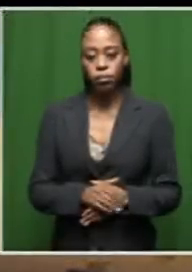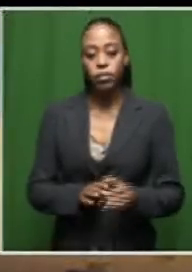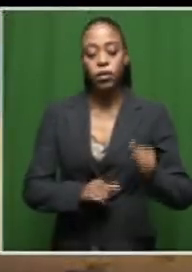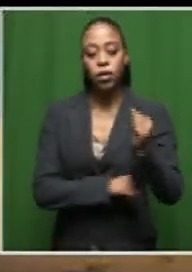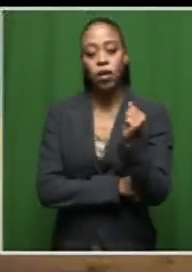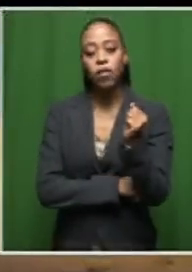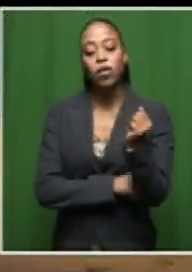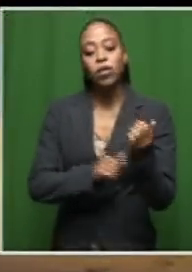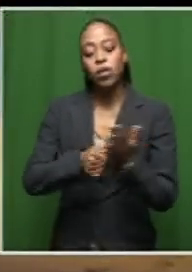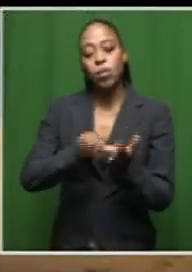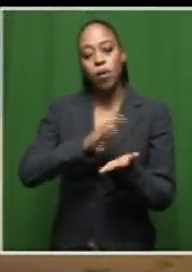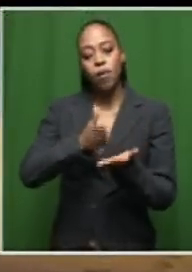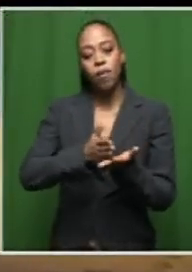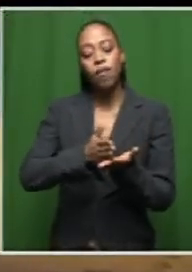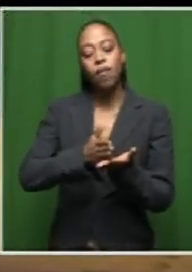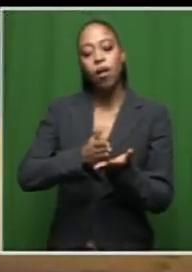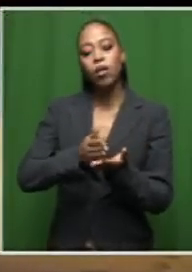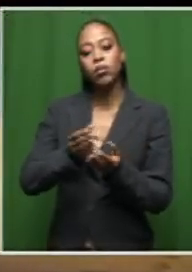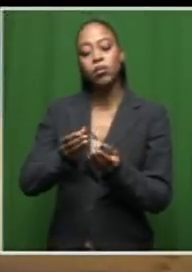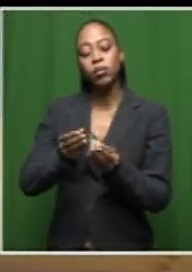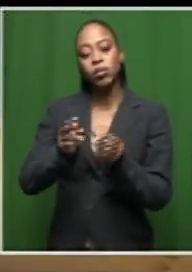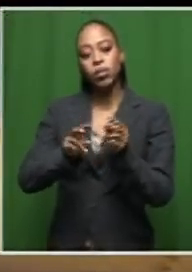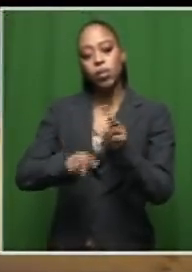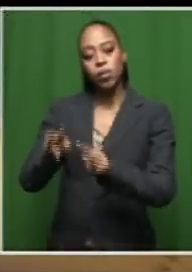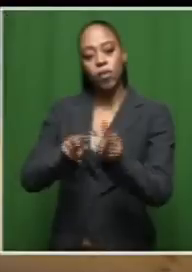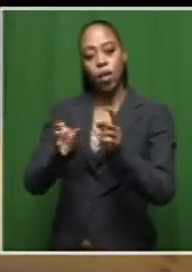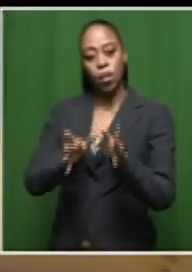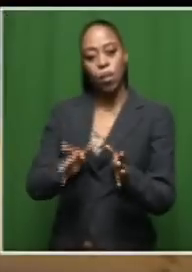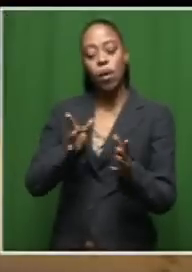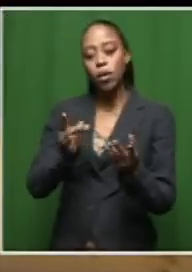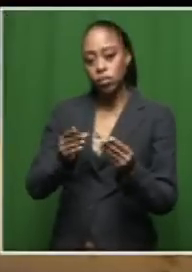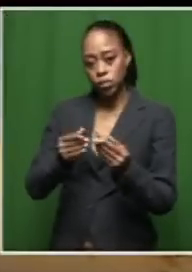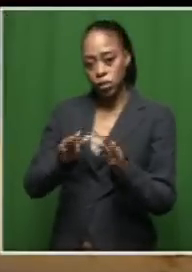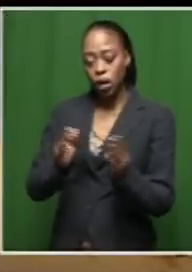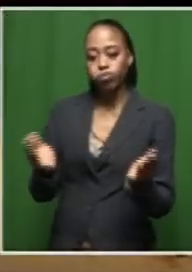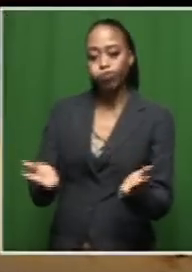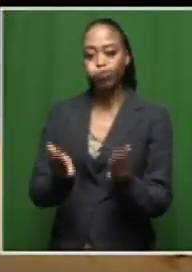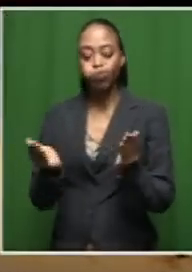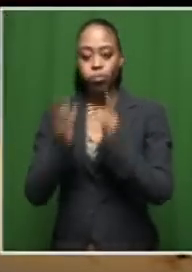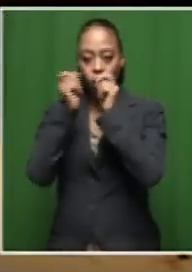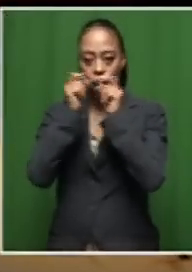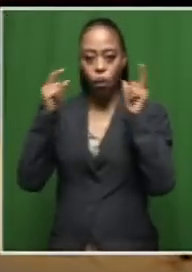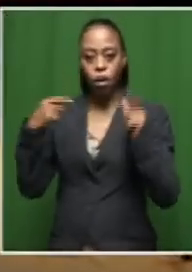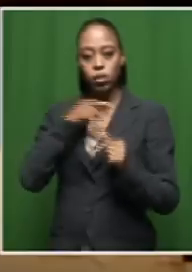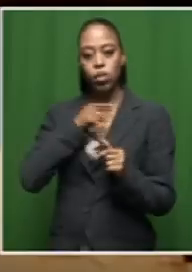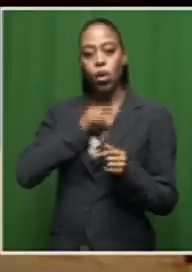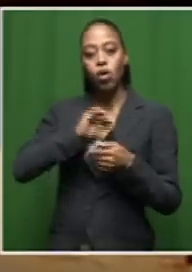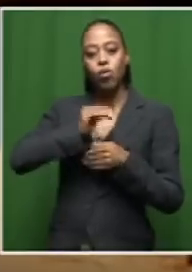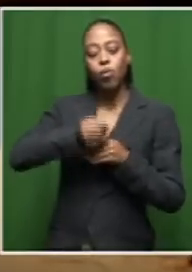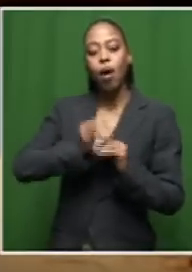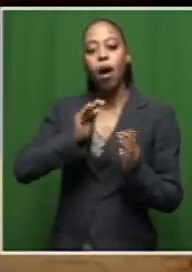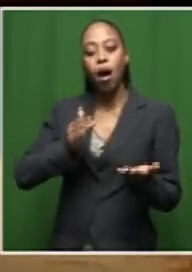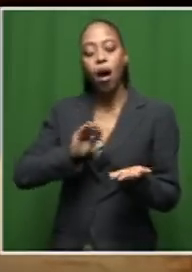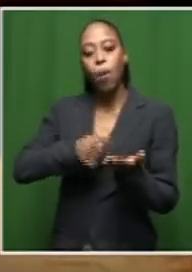So the Office of the Pension Funds Adjudicator concluded its Money Smart Awareness Drive on the protection of pension funds